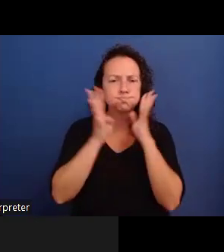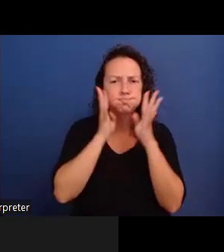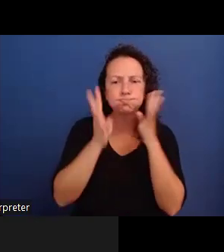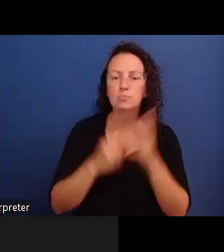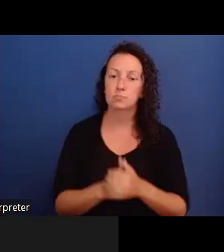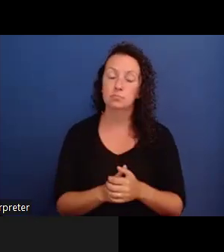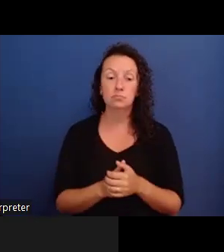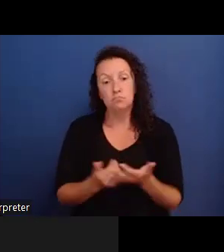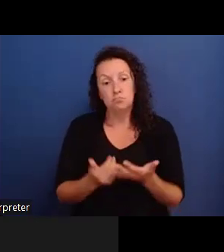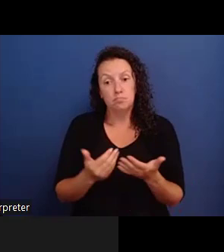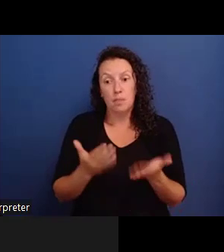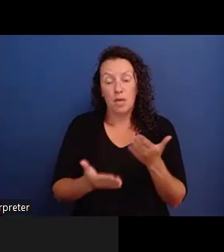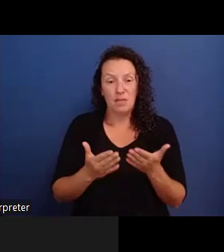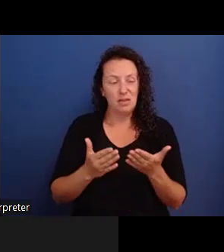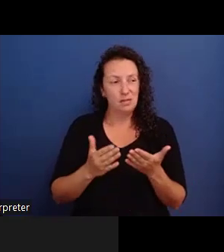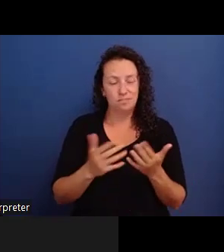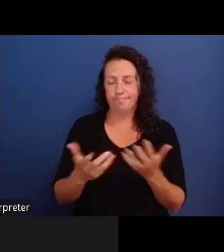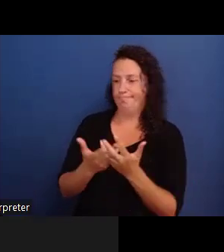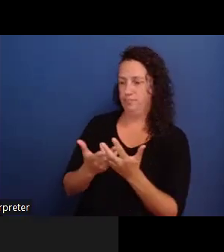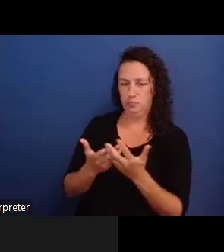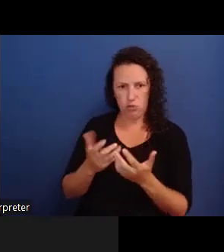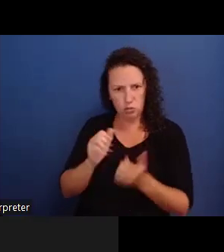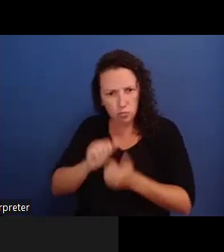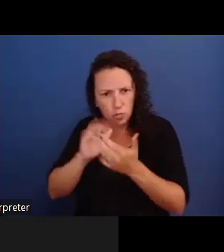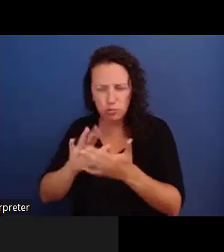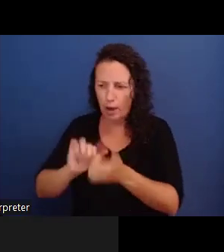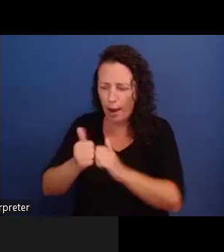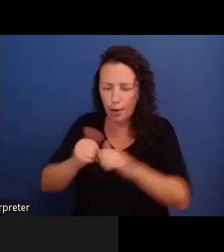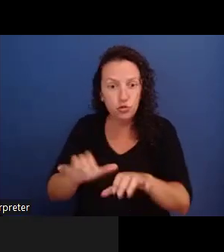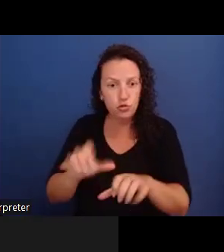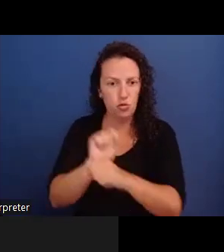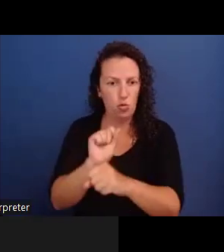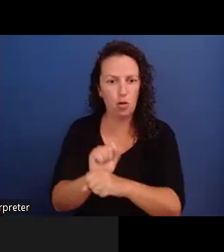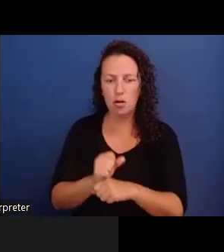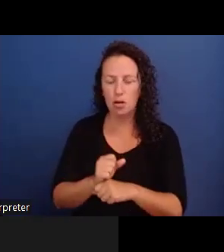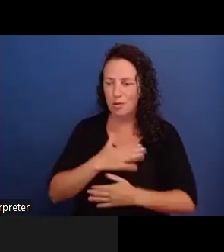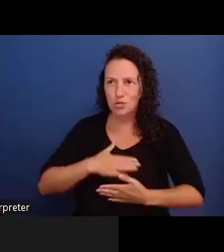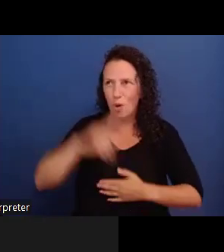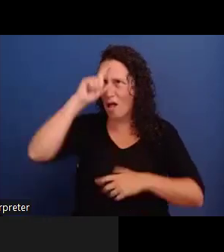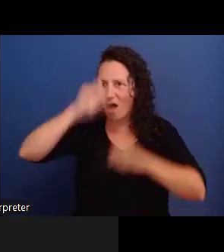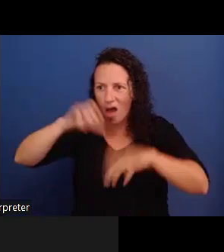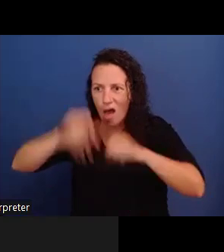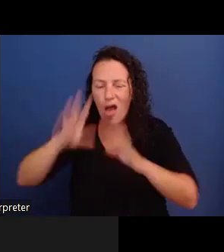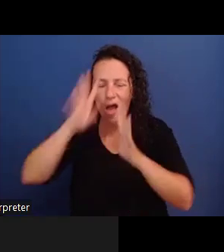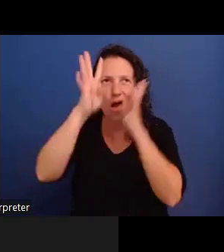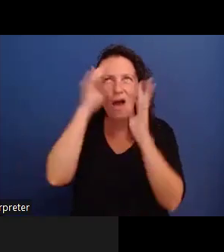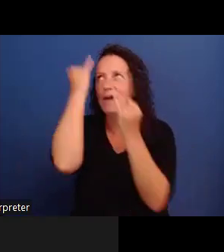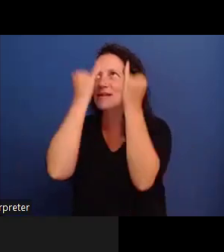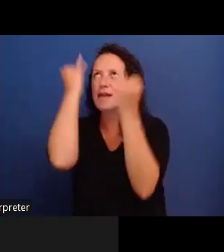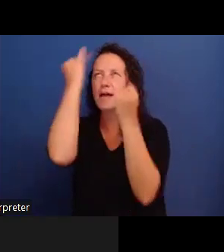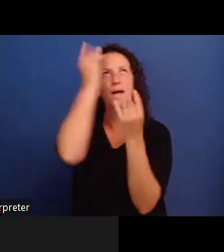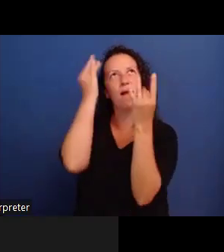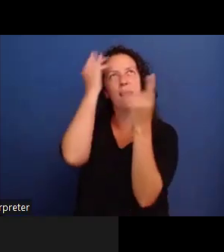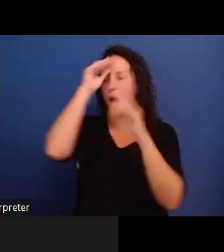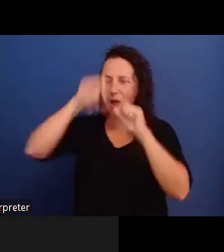job too. Maybe we're the brainstormy person that really loves to come up with all sorts of creative ideas.